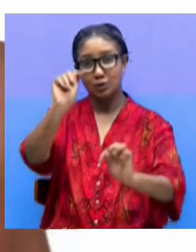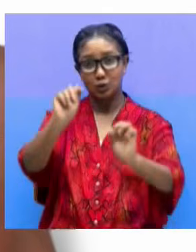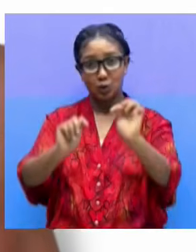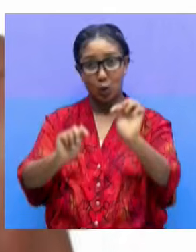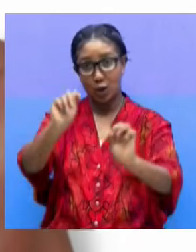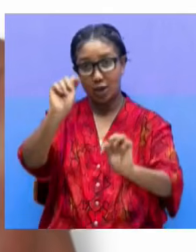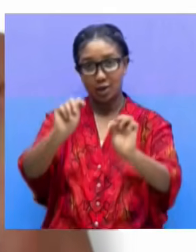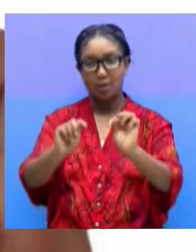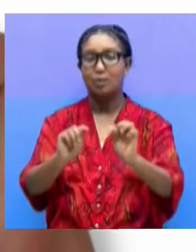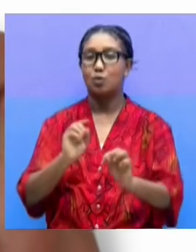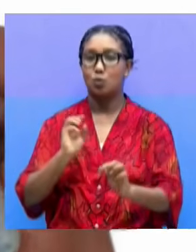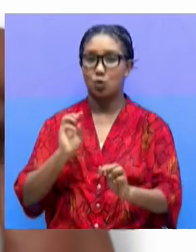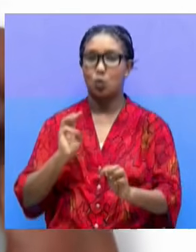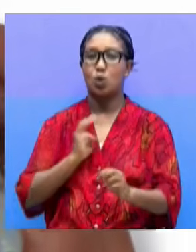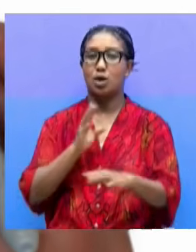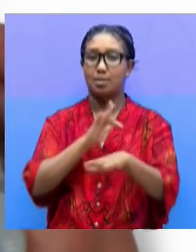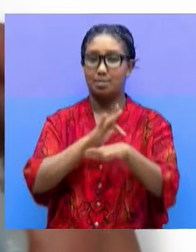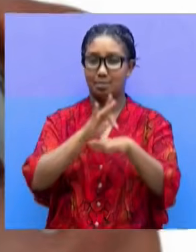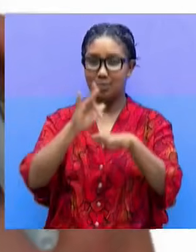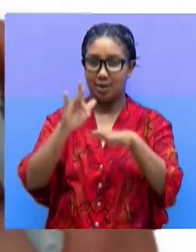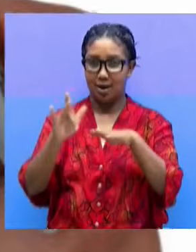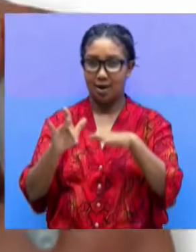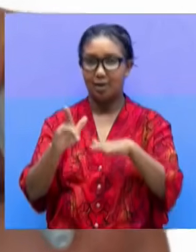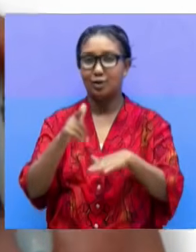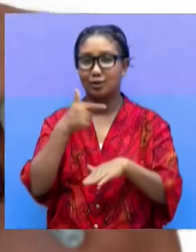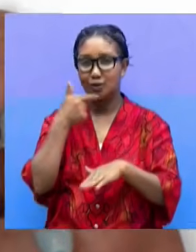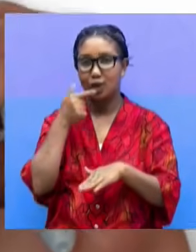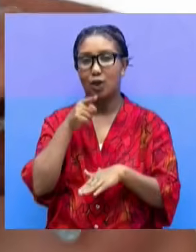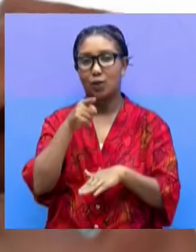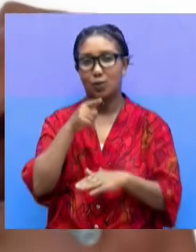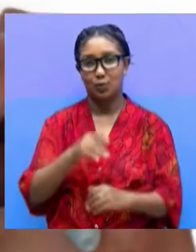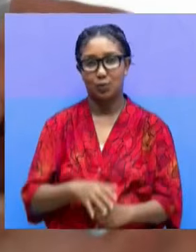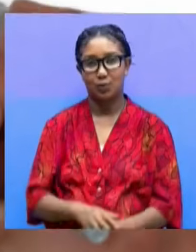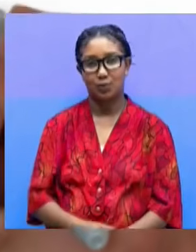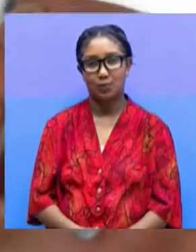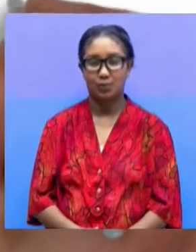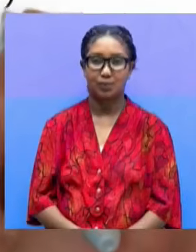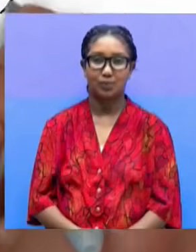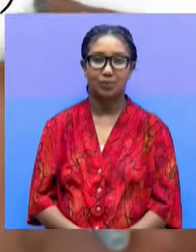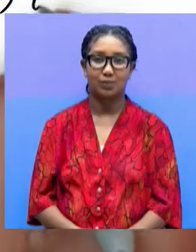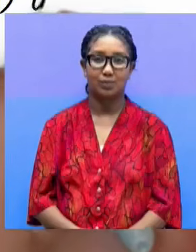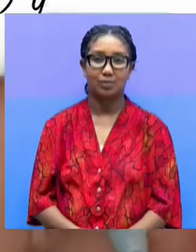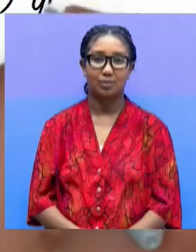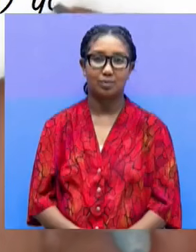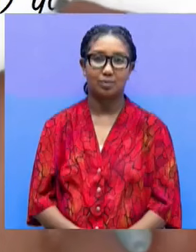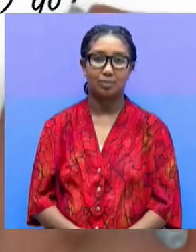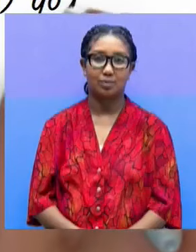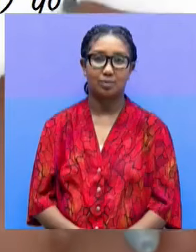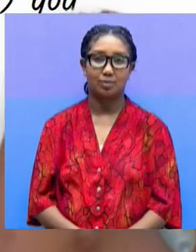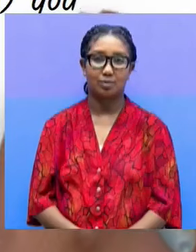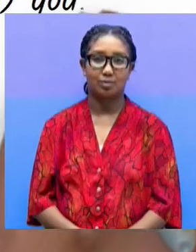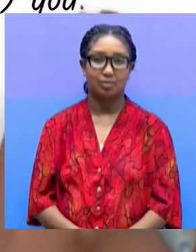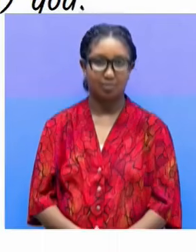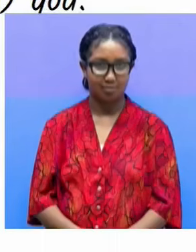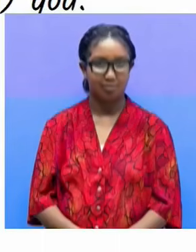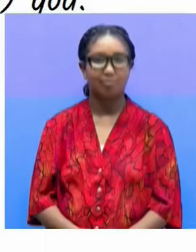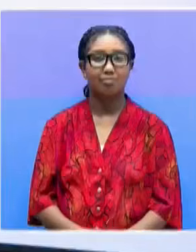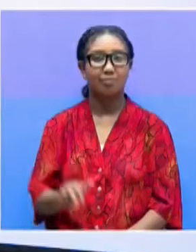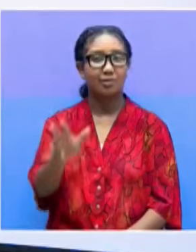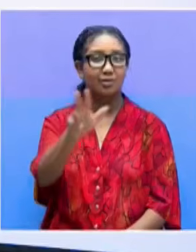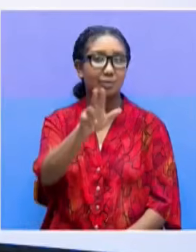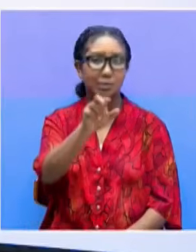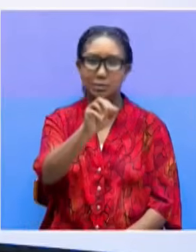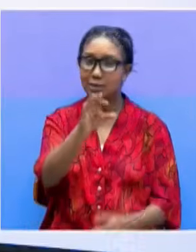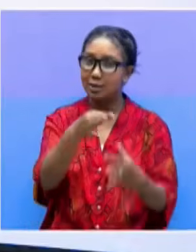we blank tell you. Wonderful. Here we go. The